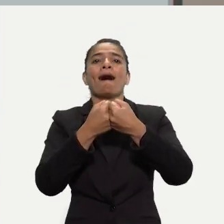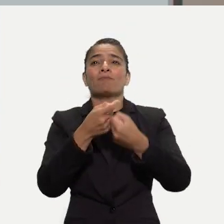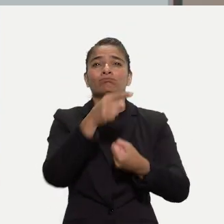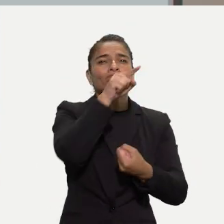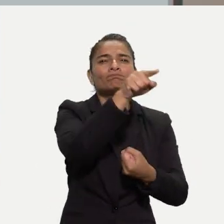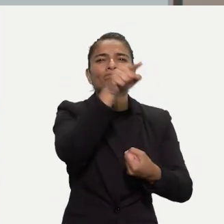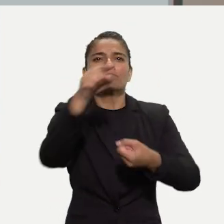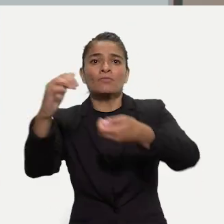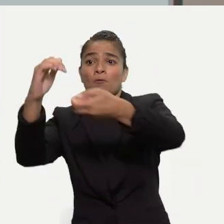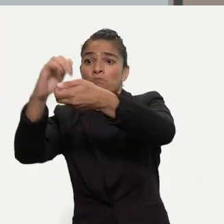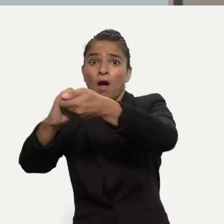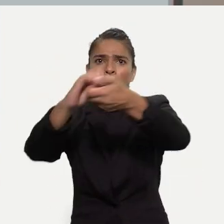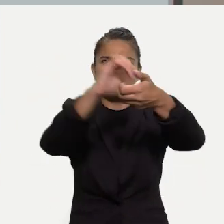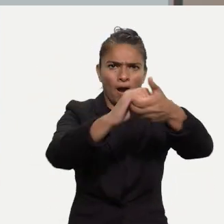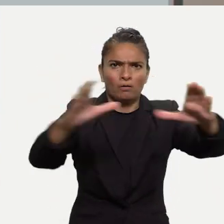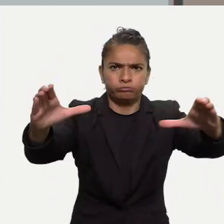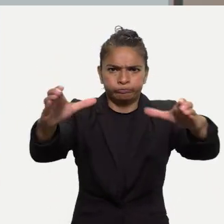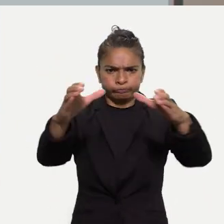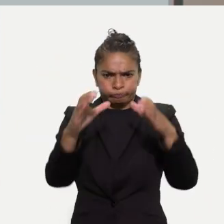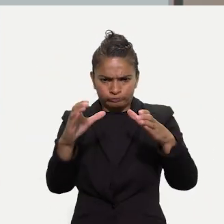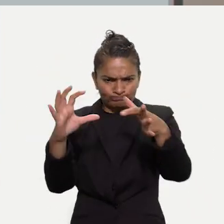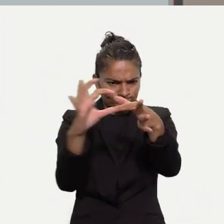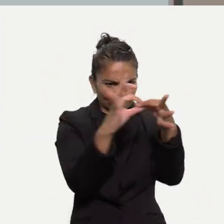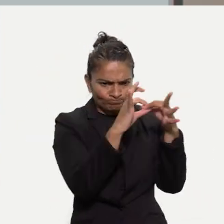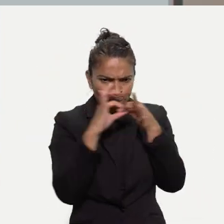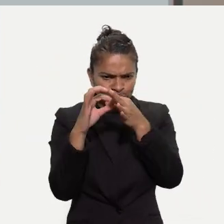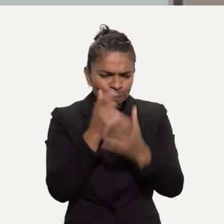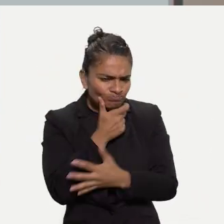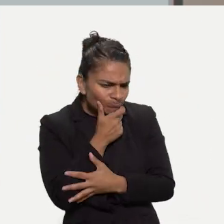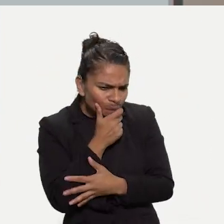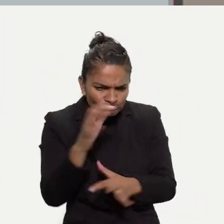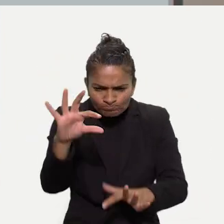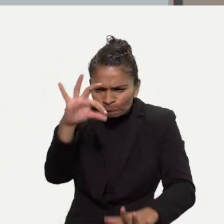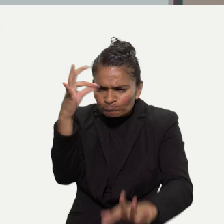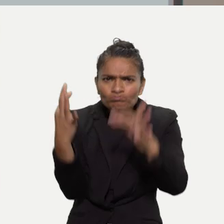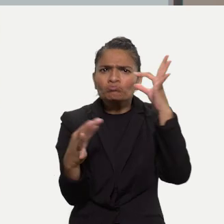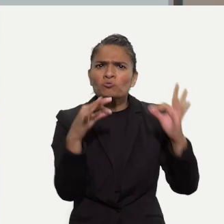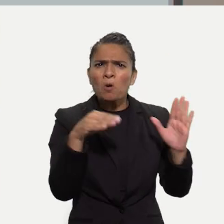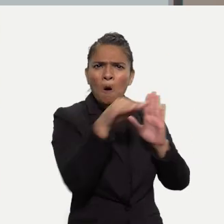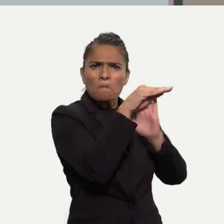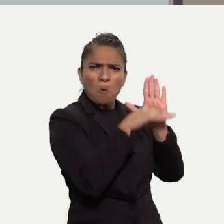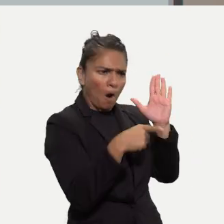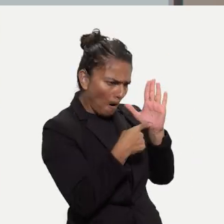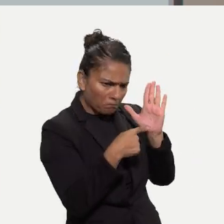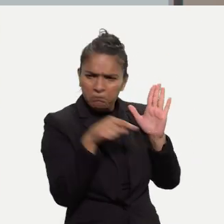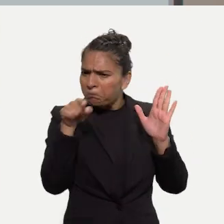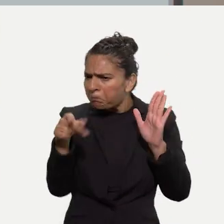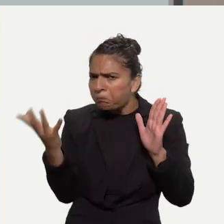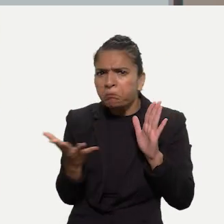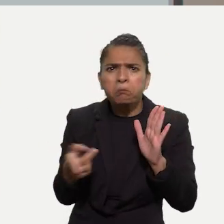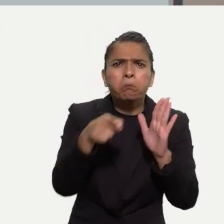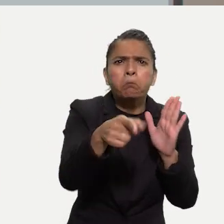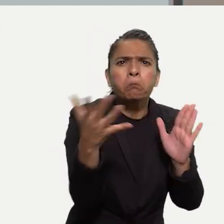born from experience from the core partners who came together and